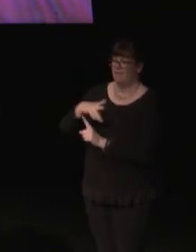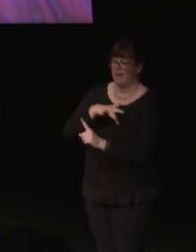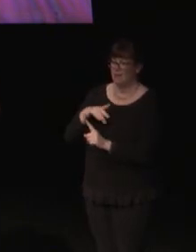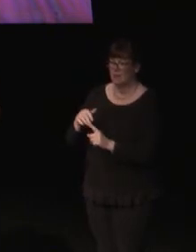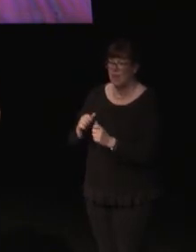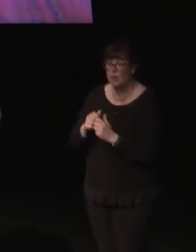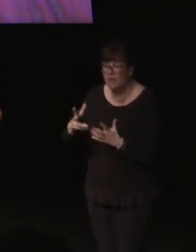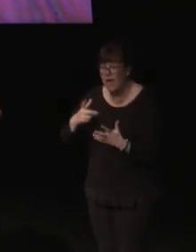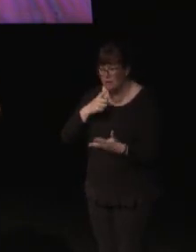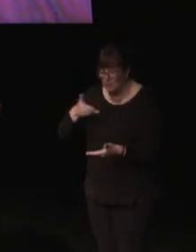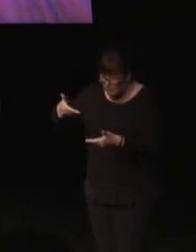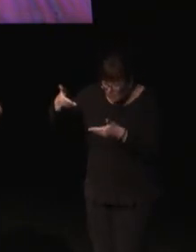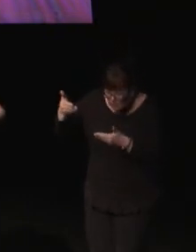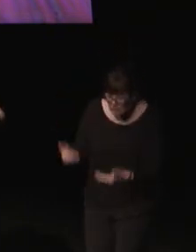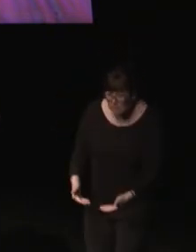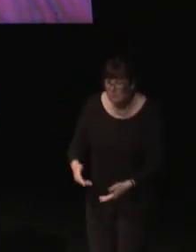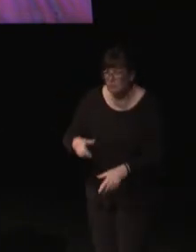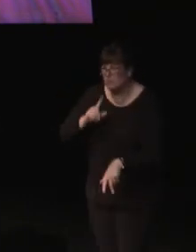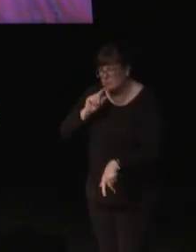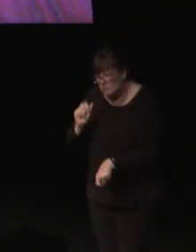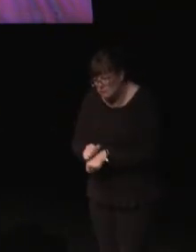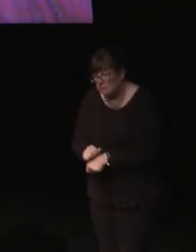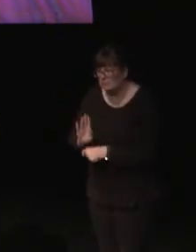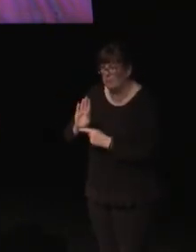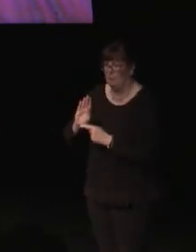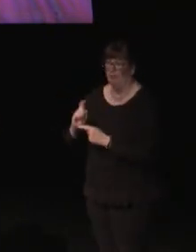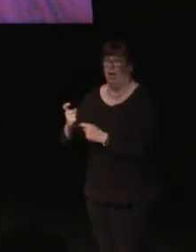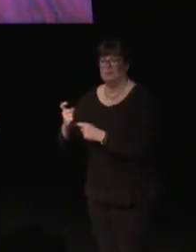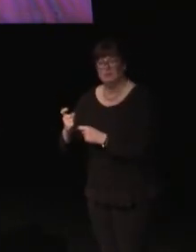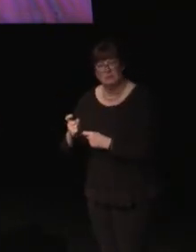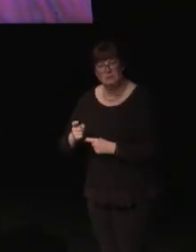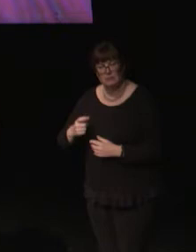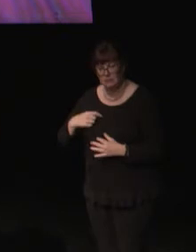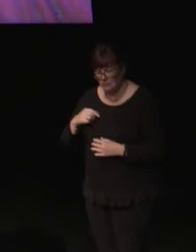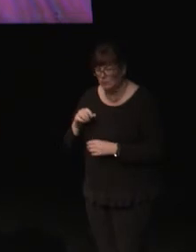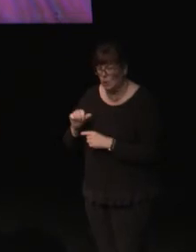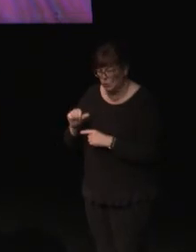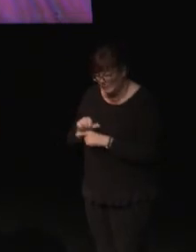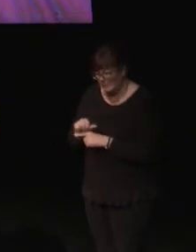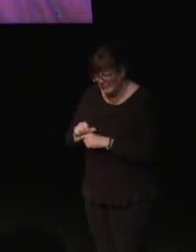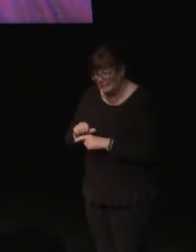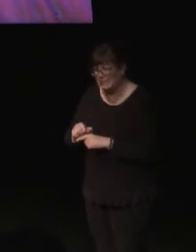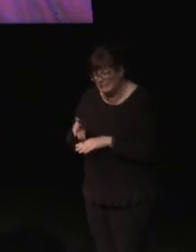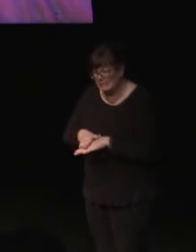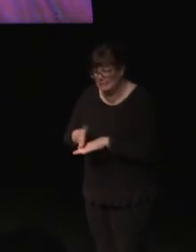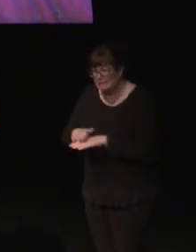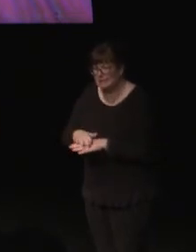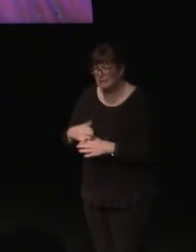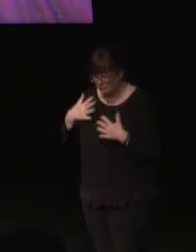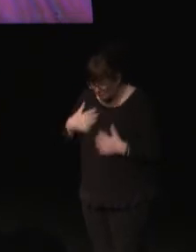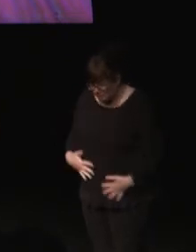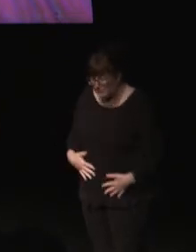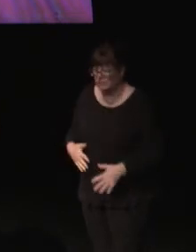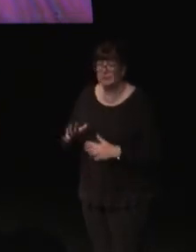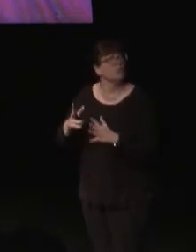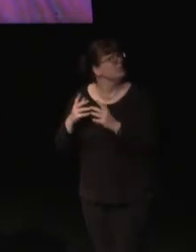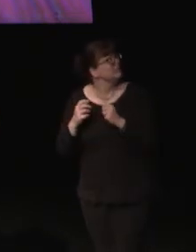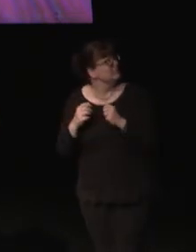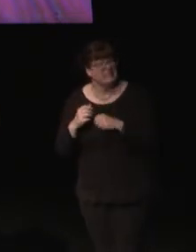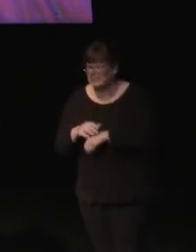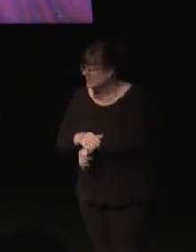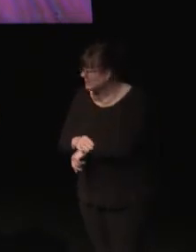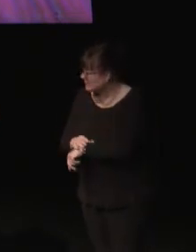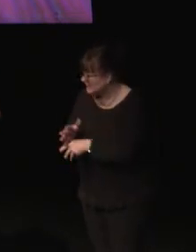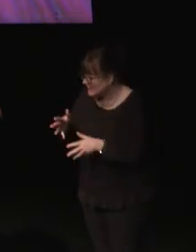them rigors of an actual heavy box or something. Does that make sense? All right, so I'm going to try to go fast. I think I have